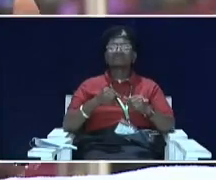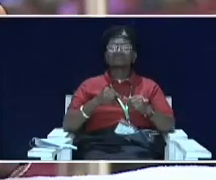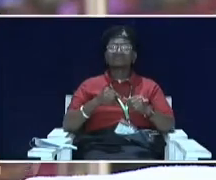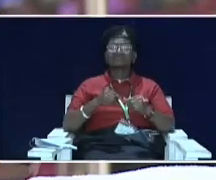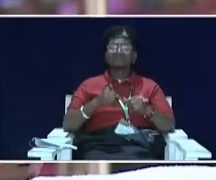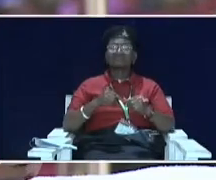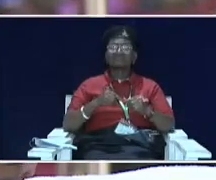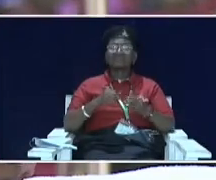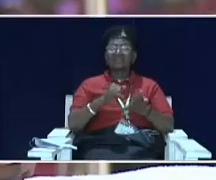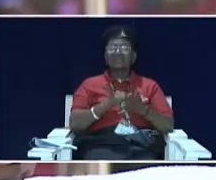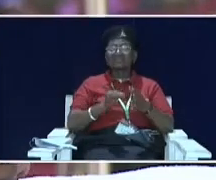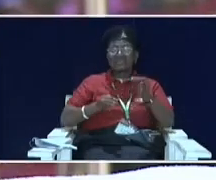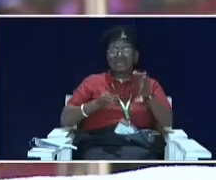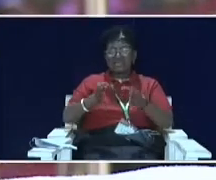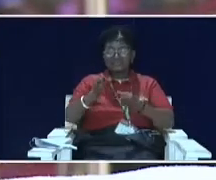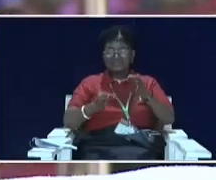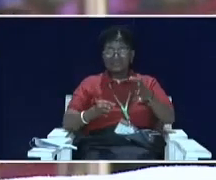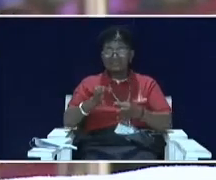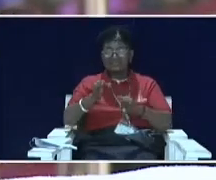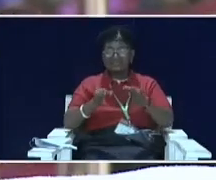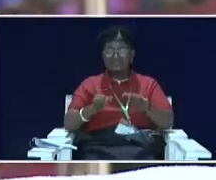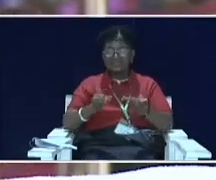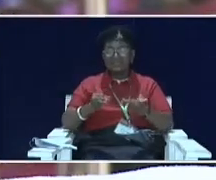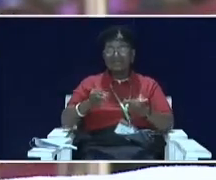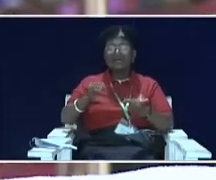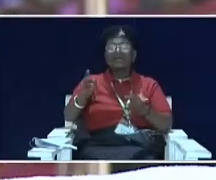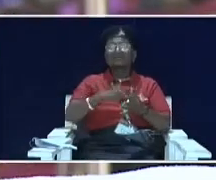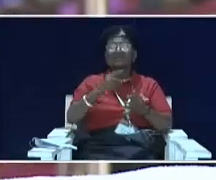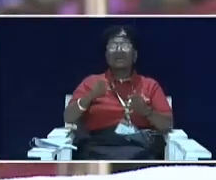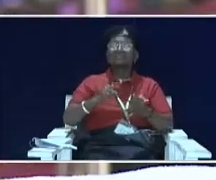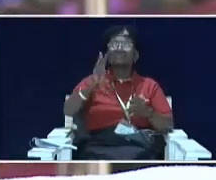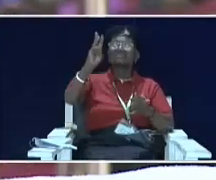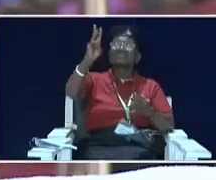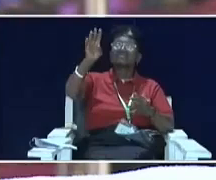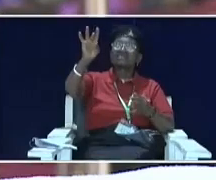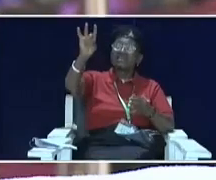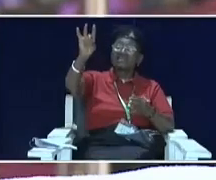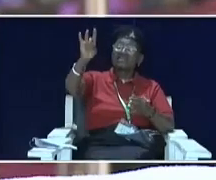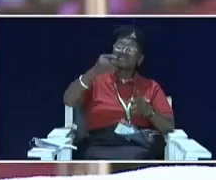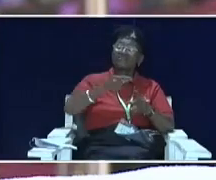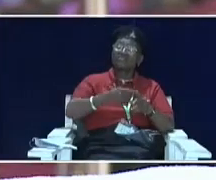It explains Psalm 68 from verse 1 to 3.